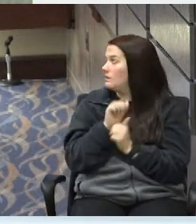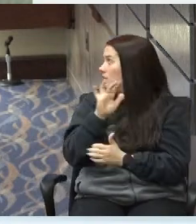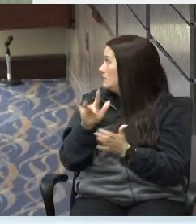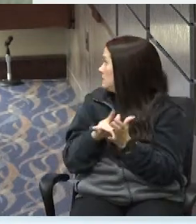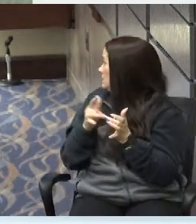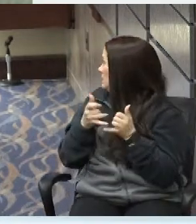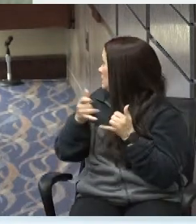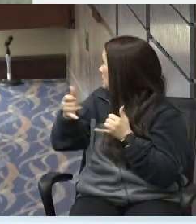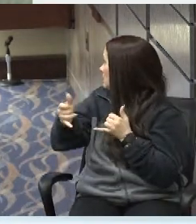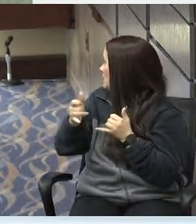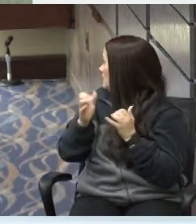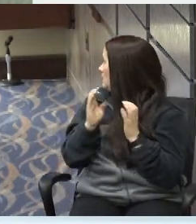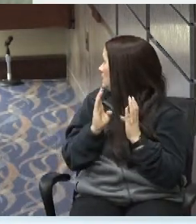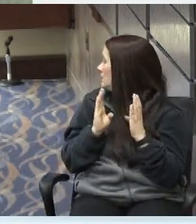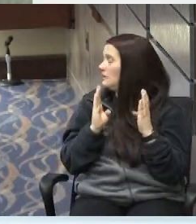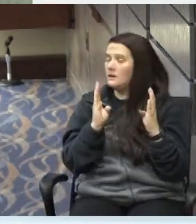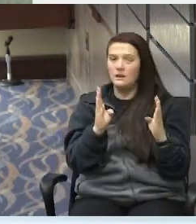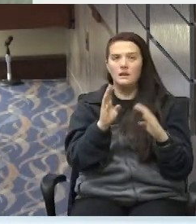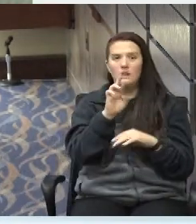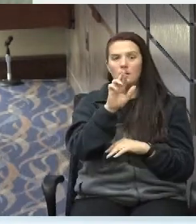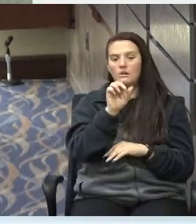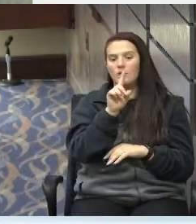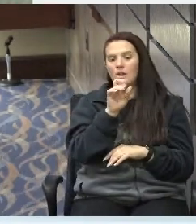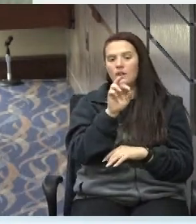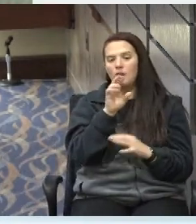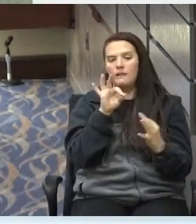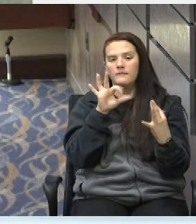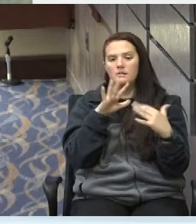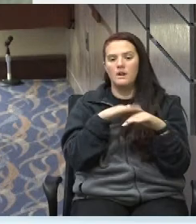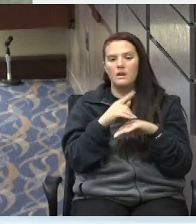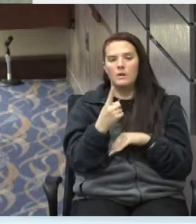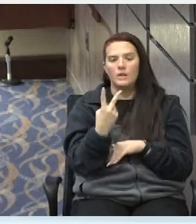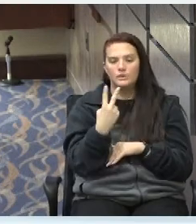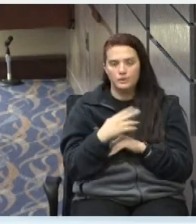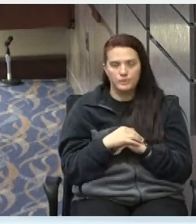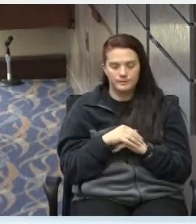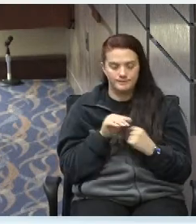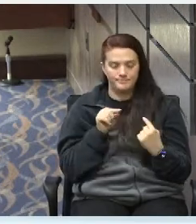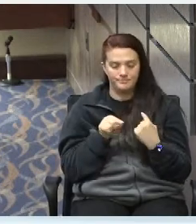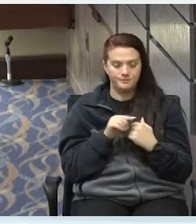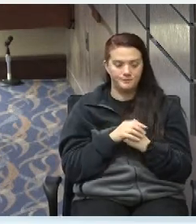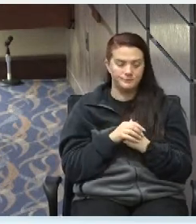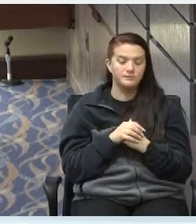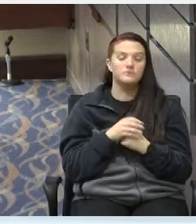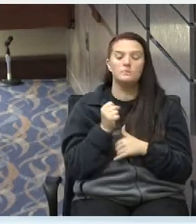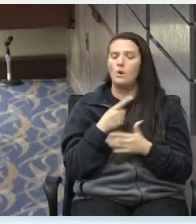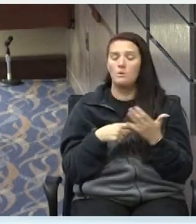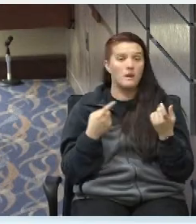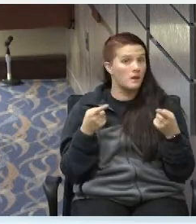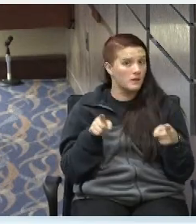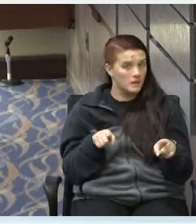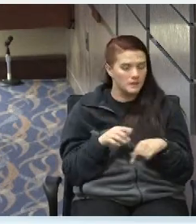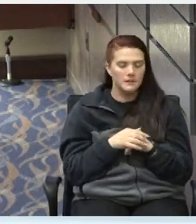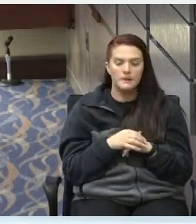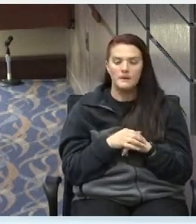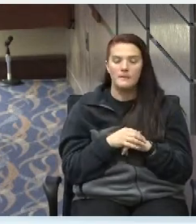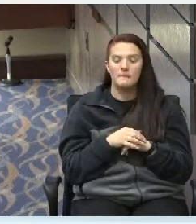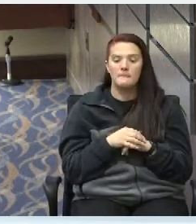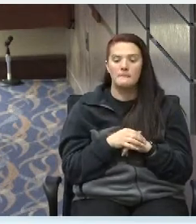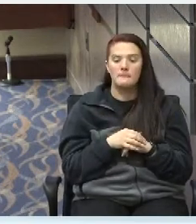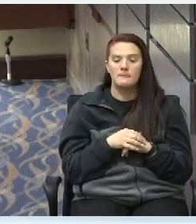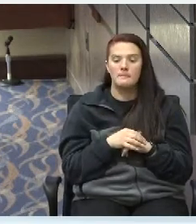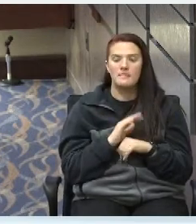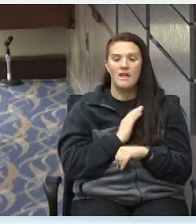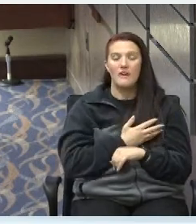the edge line, and the radar feedback sign, one of the two that we have. So what happened? Our